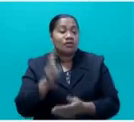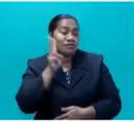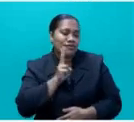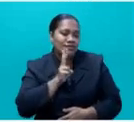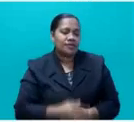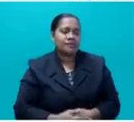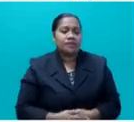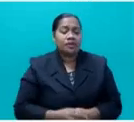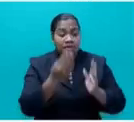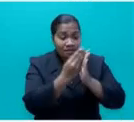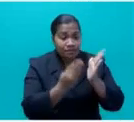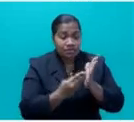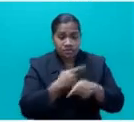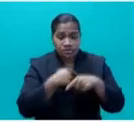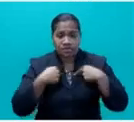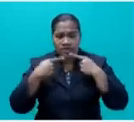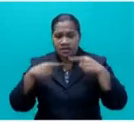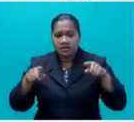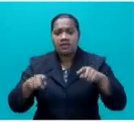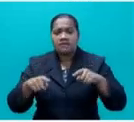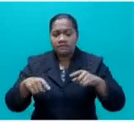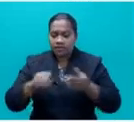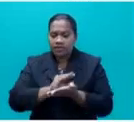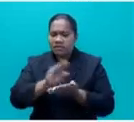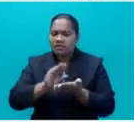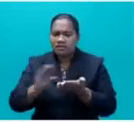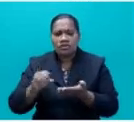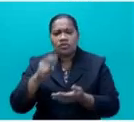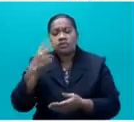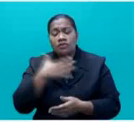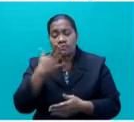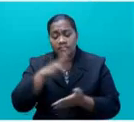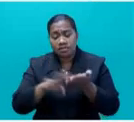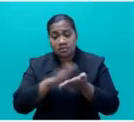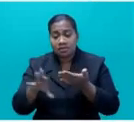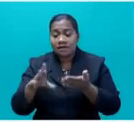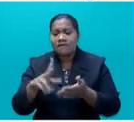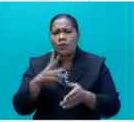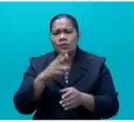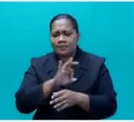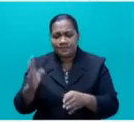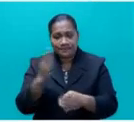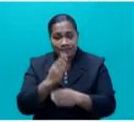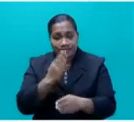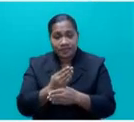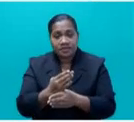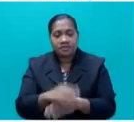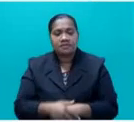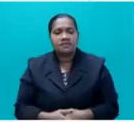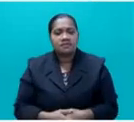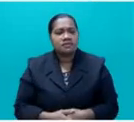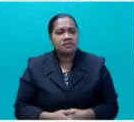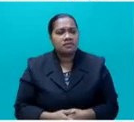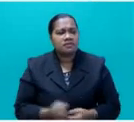announced an allocation of $200 million for unemployment benefits. We will be supporting formal and informal